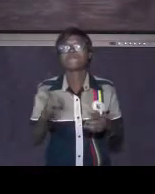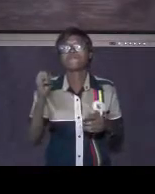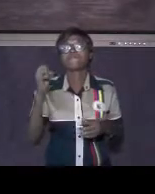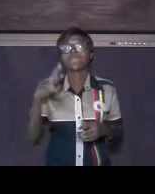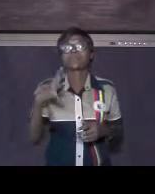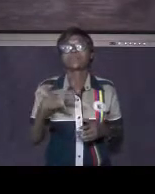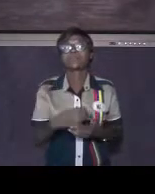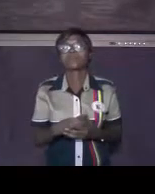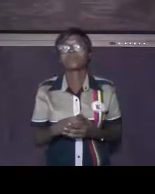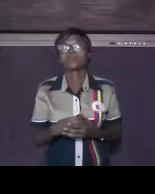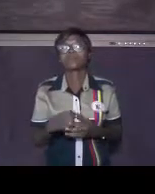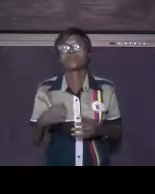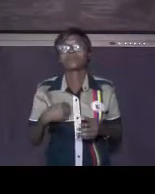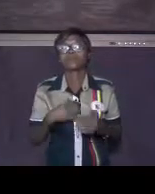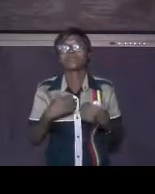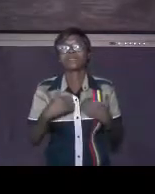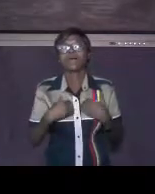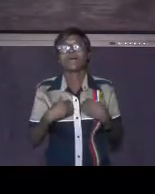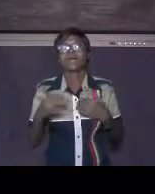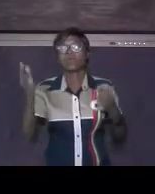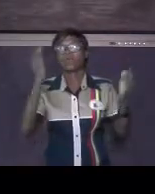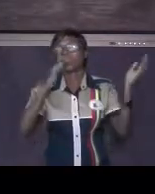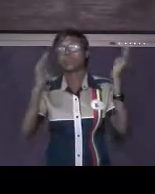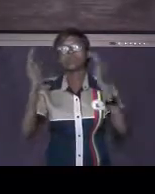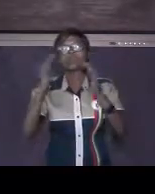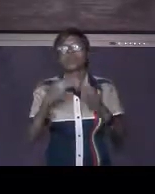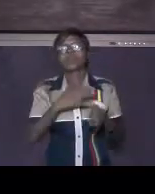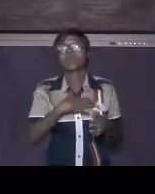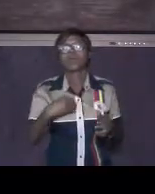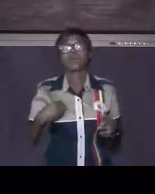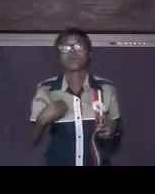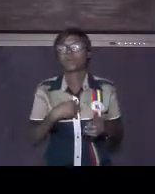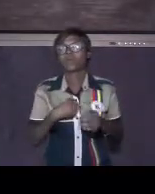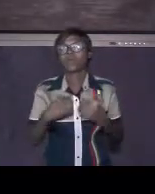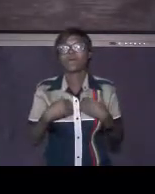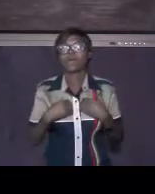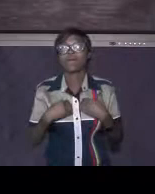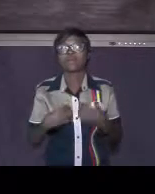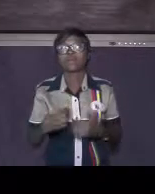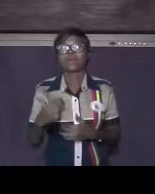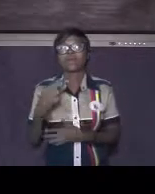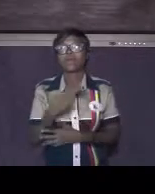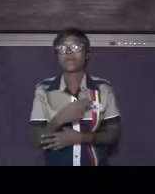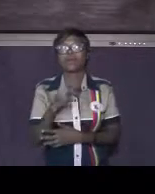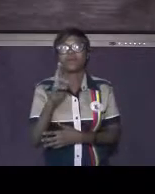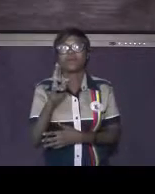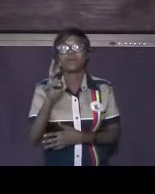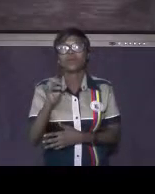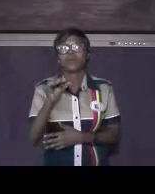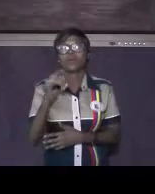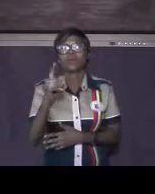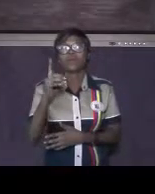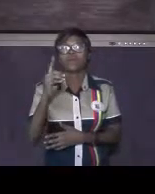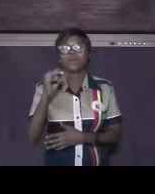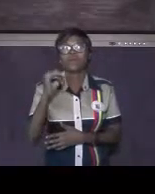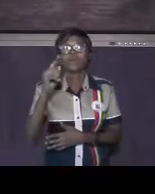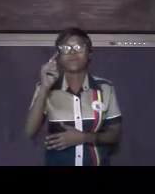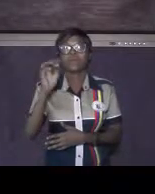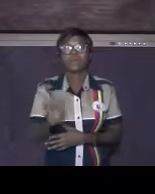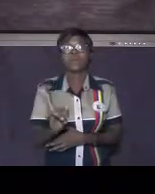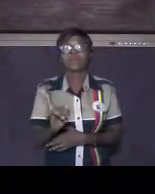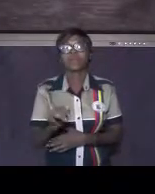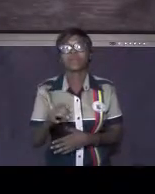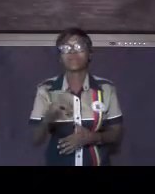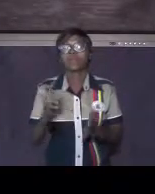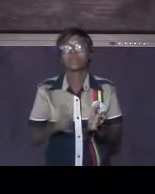light, we have wind, and we have humidity. All these are